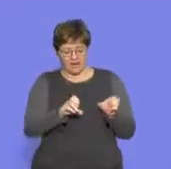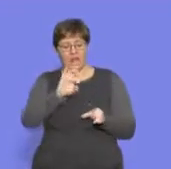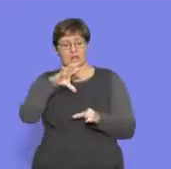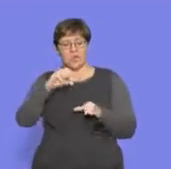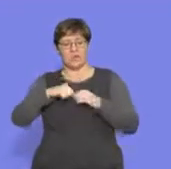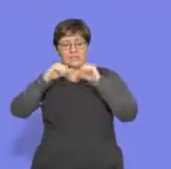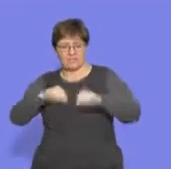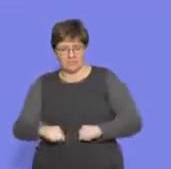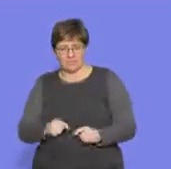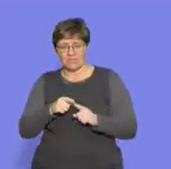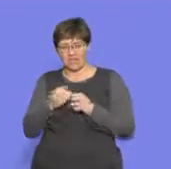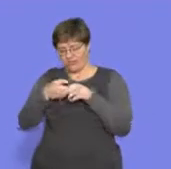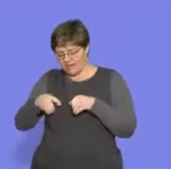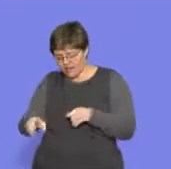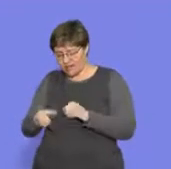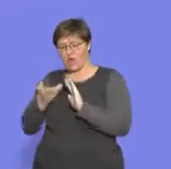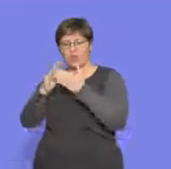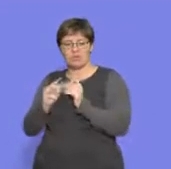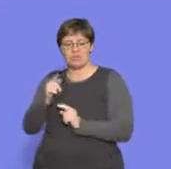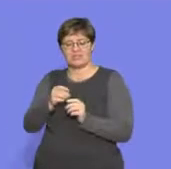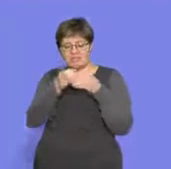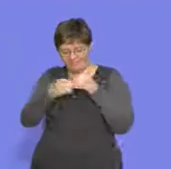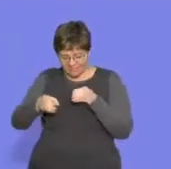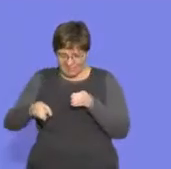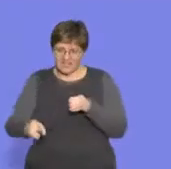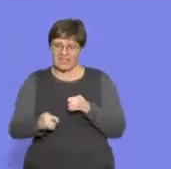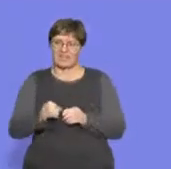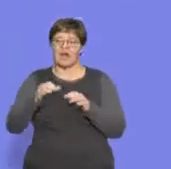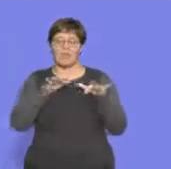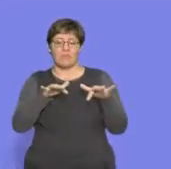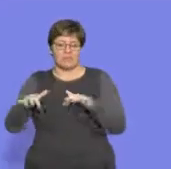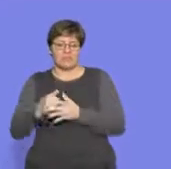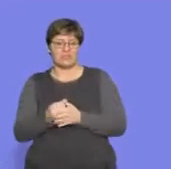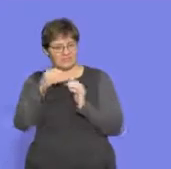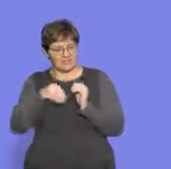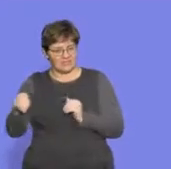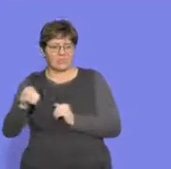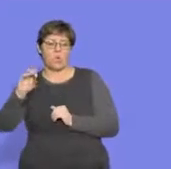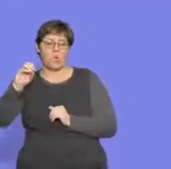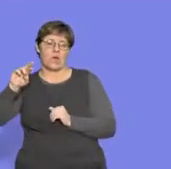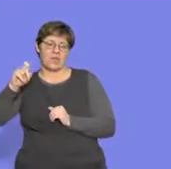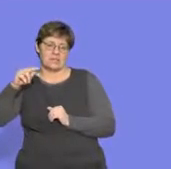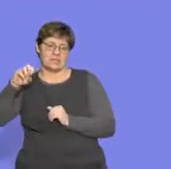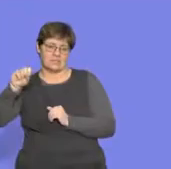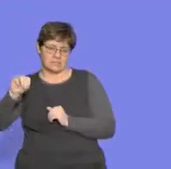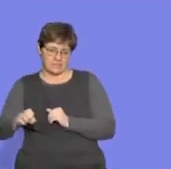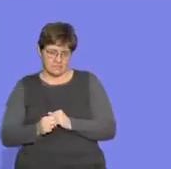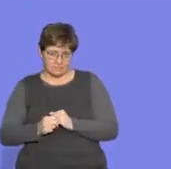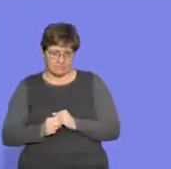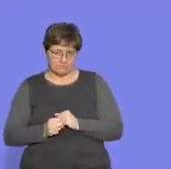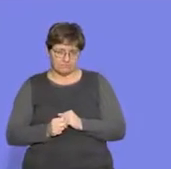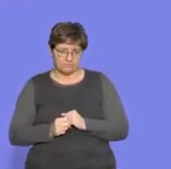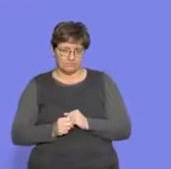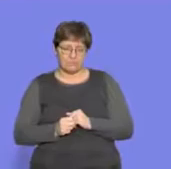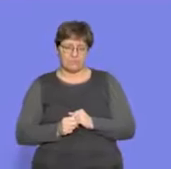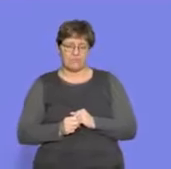ecosystems, ecosystems are broken up into communities, communities into populations, and then individual organisms.